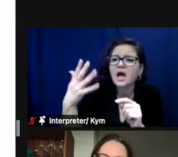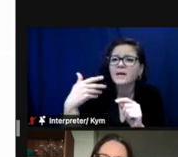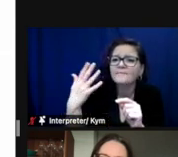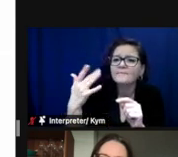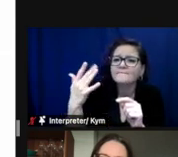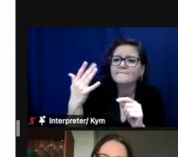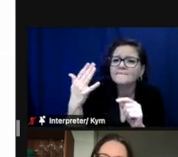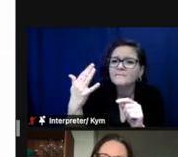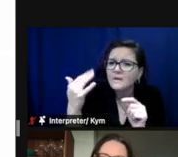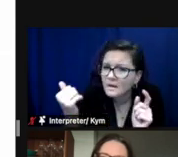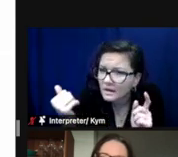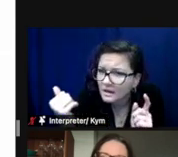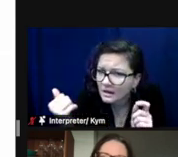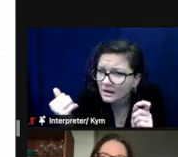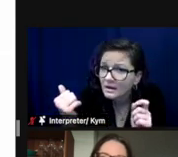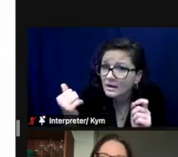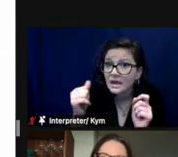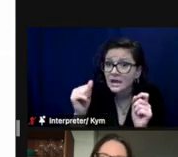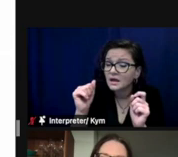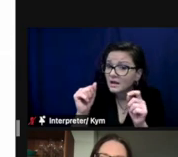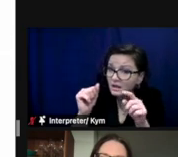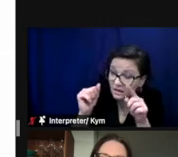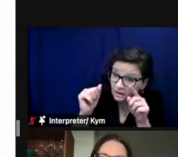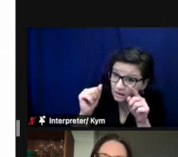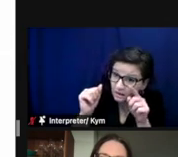the Walmart. Can you see the map? I see my gift card,